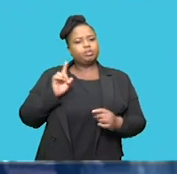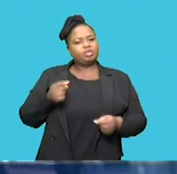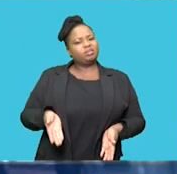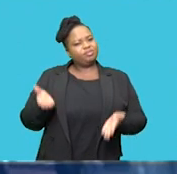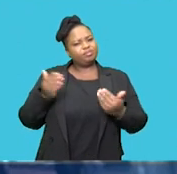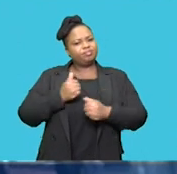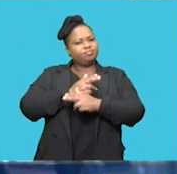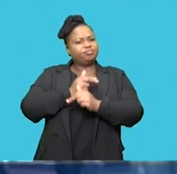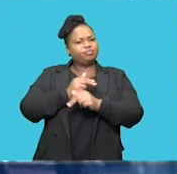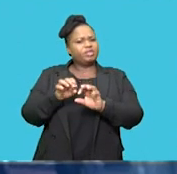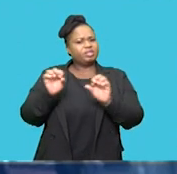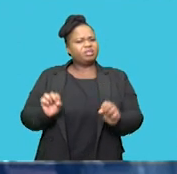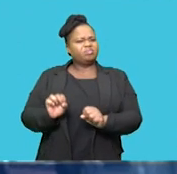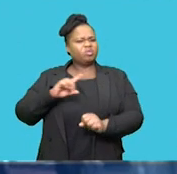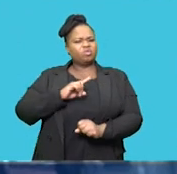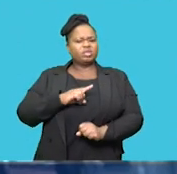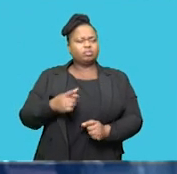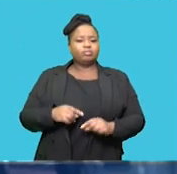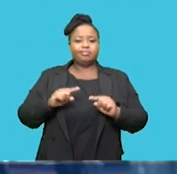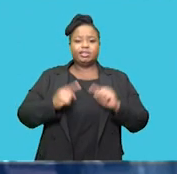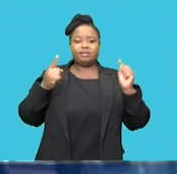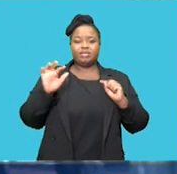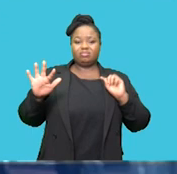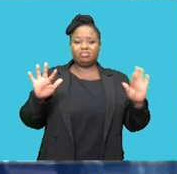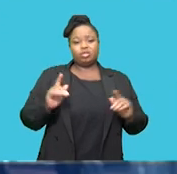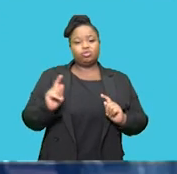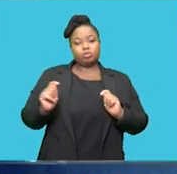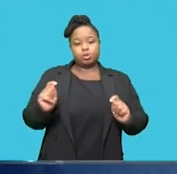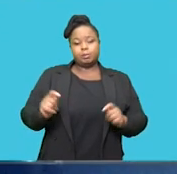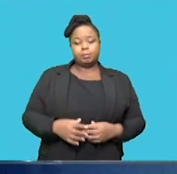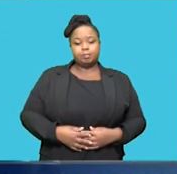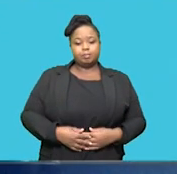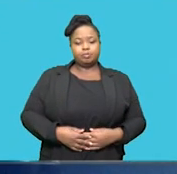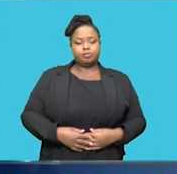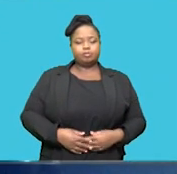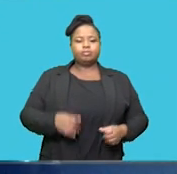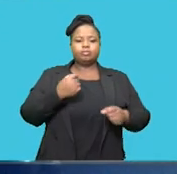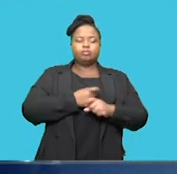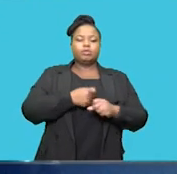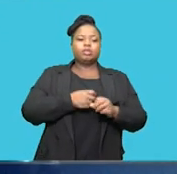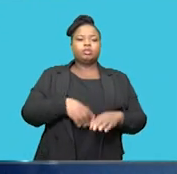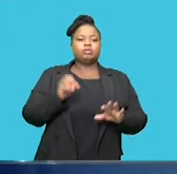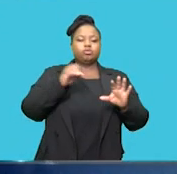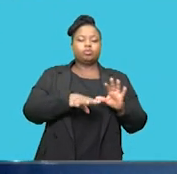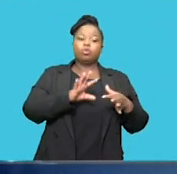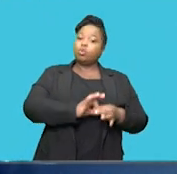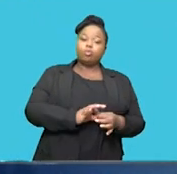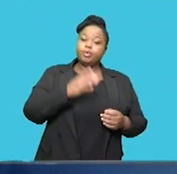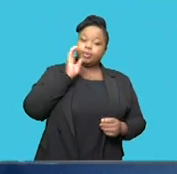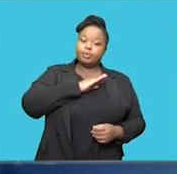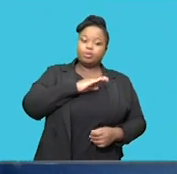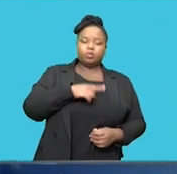just leave the e-hailing system, you know, because it's too different. It's just transportation at the end of the day. It takes a big lot of time, and